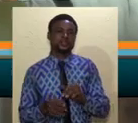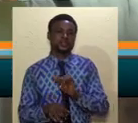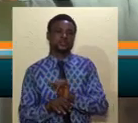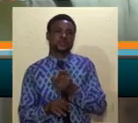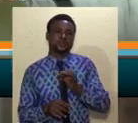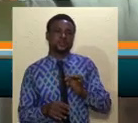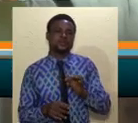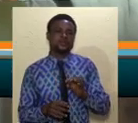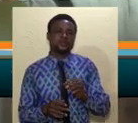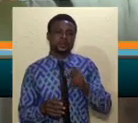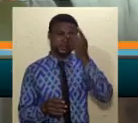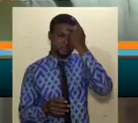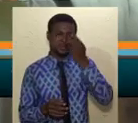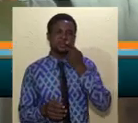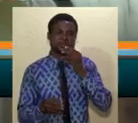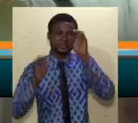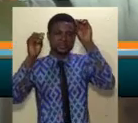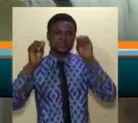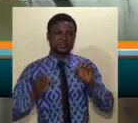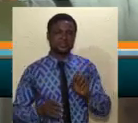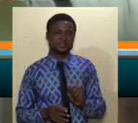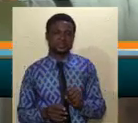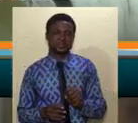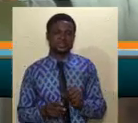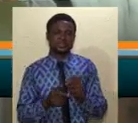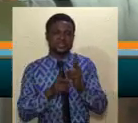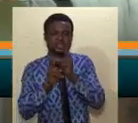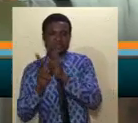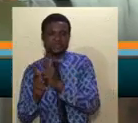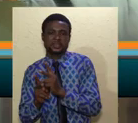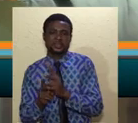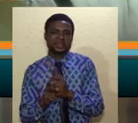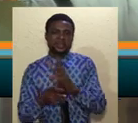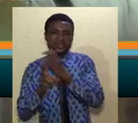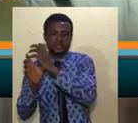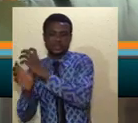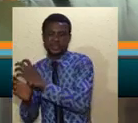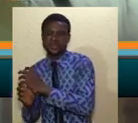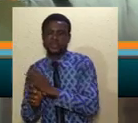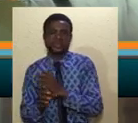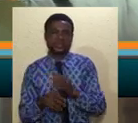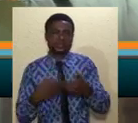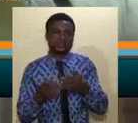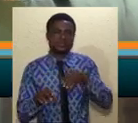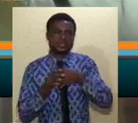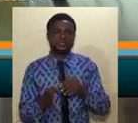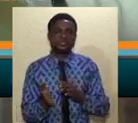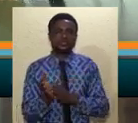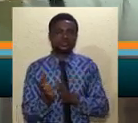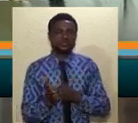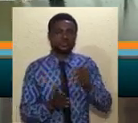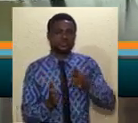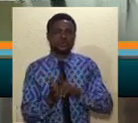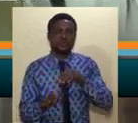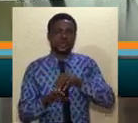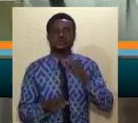the roles of parents, the roles of the teacher, the roles of the caregivers in the schools or at home, because you